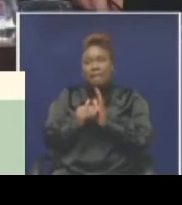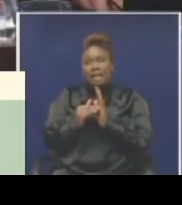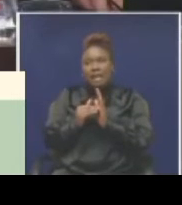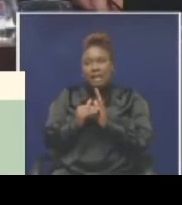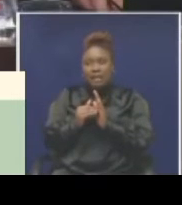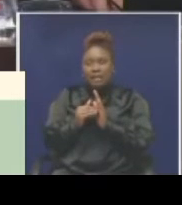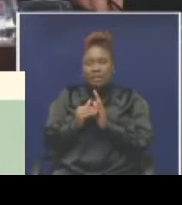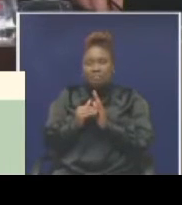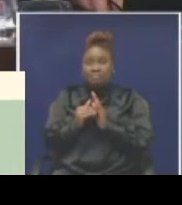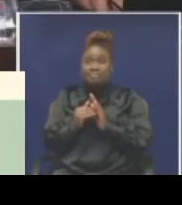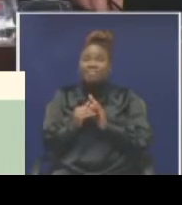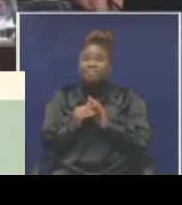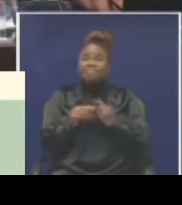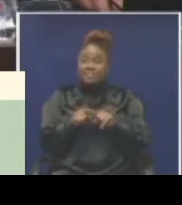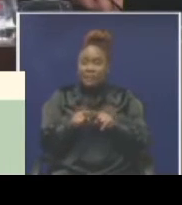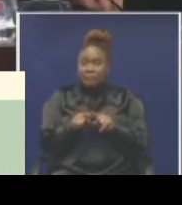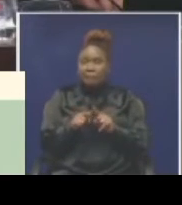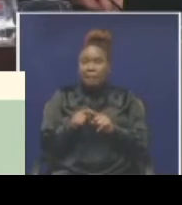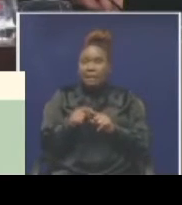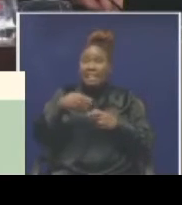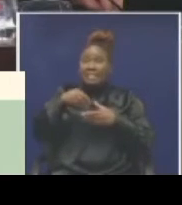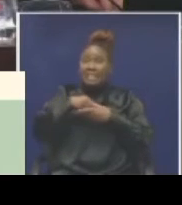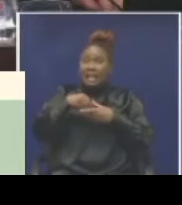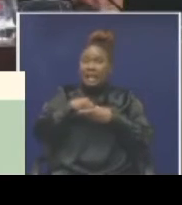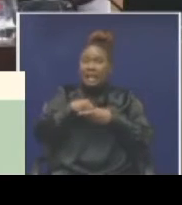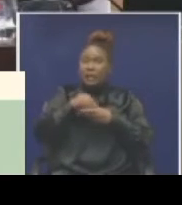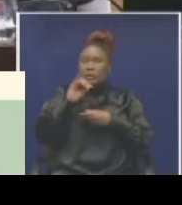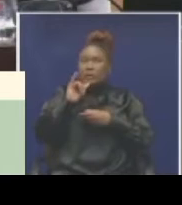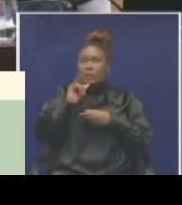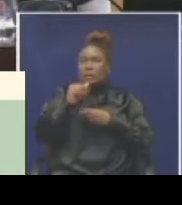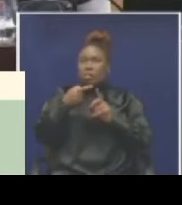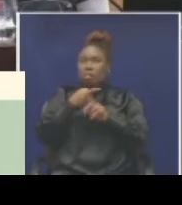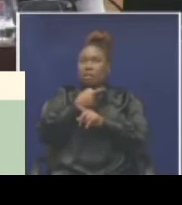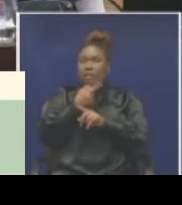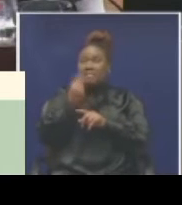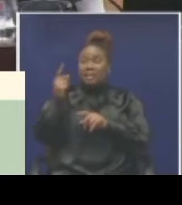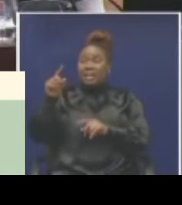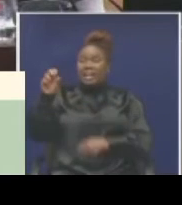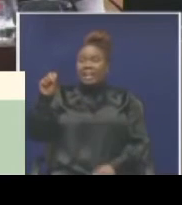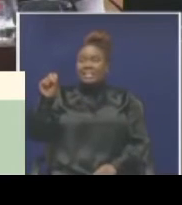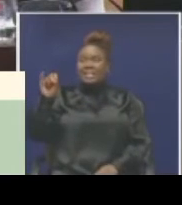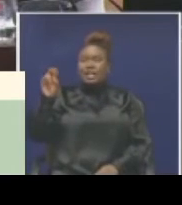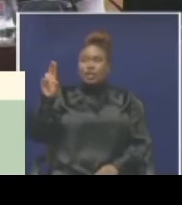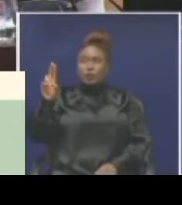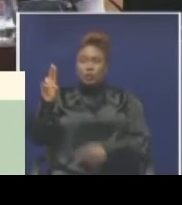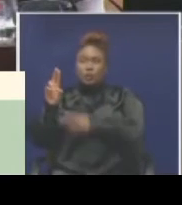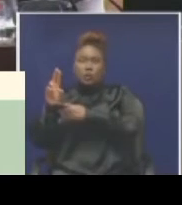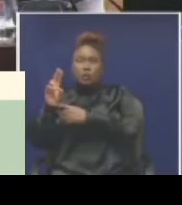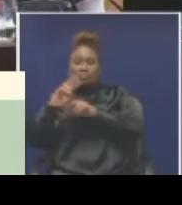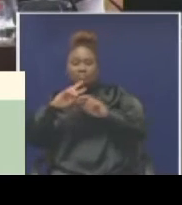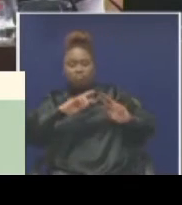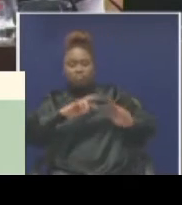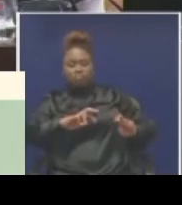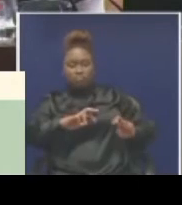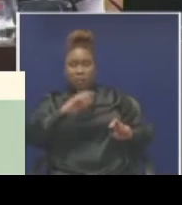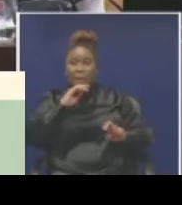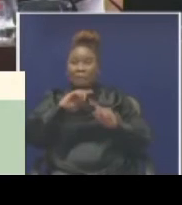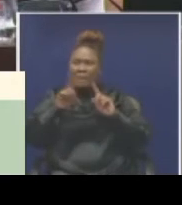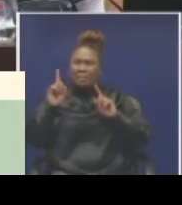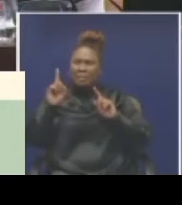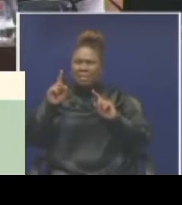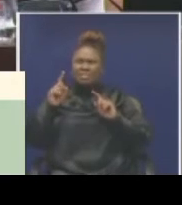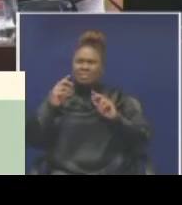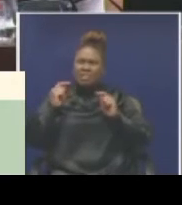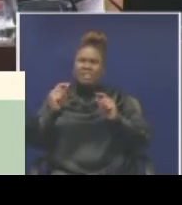million, which also there was an internal breach in that. The SIU is investigating, but then I think as well can be fast-tracked.